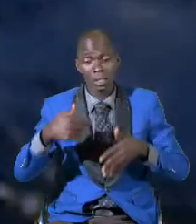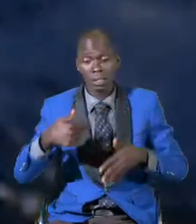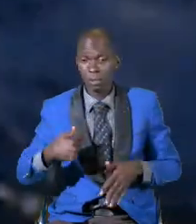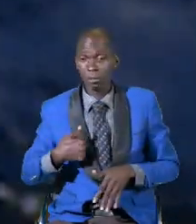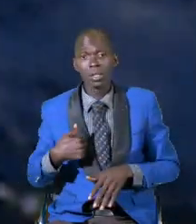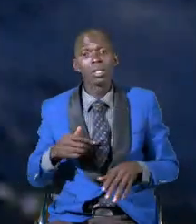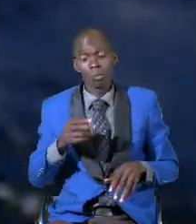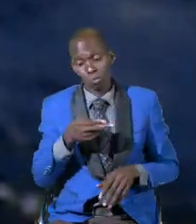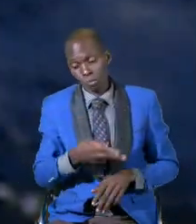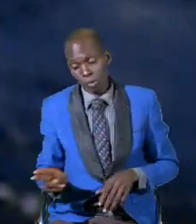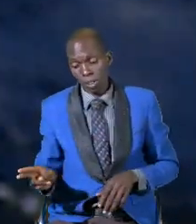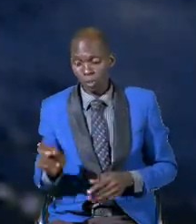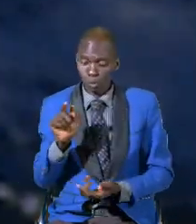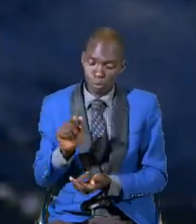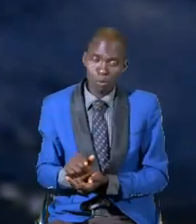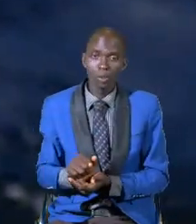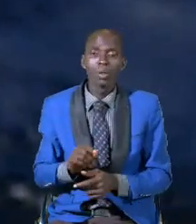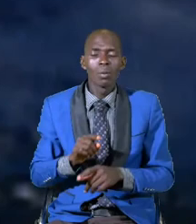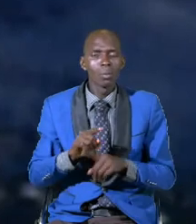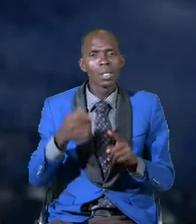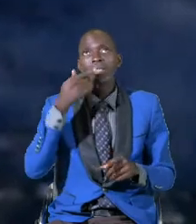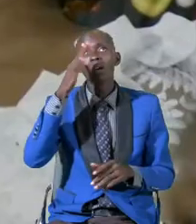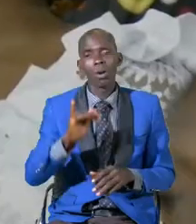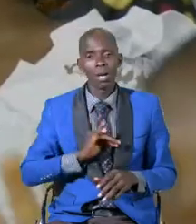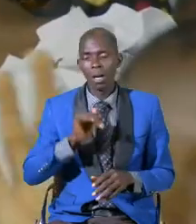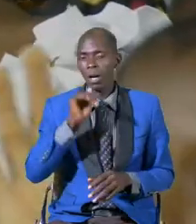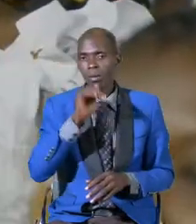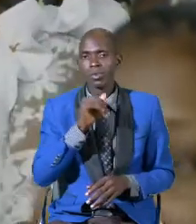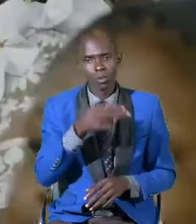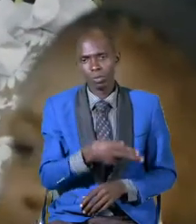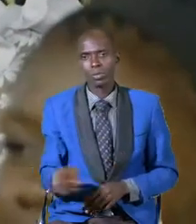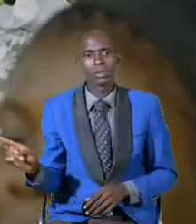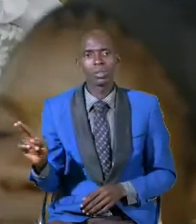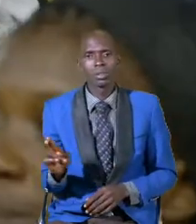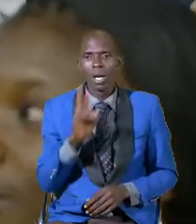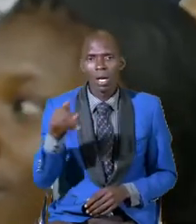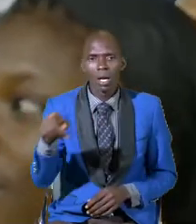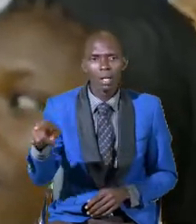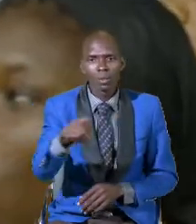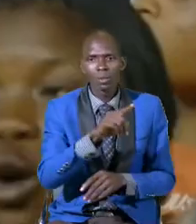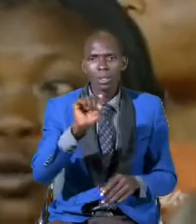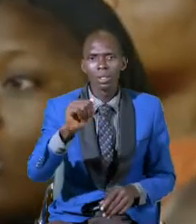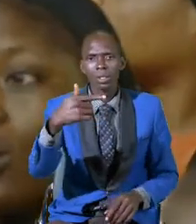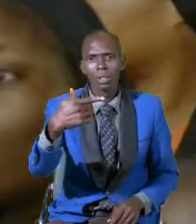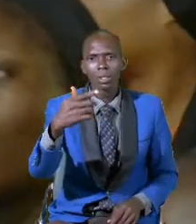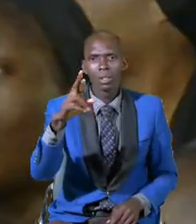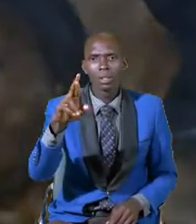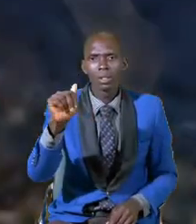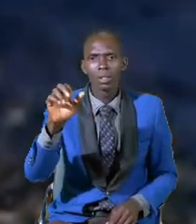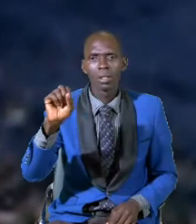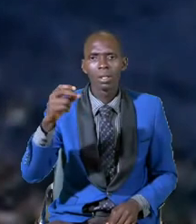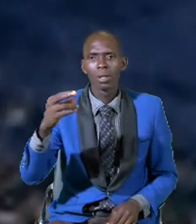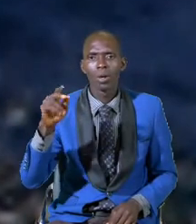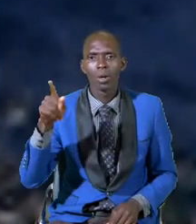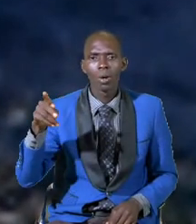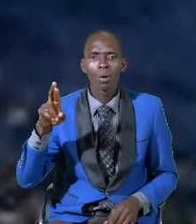Well, thank God, I'm not a grasshopper. Any grasshopper in the house today? Any giant